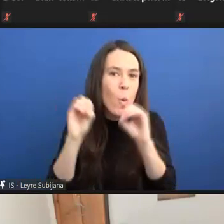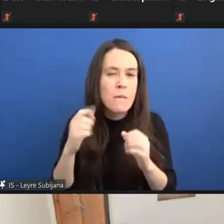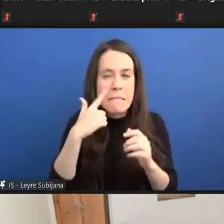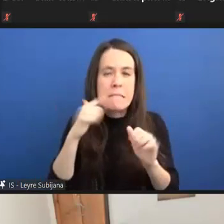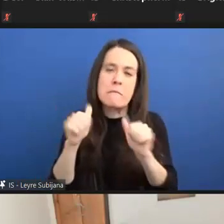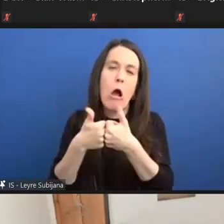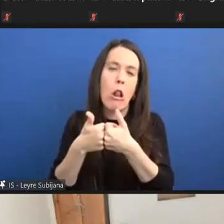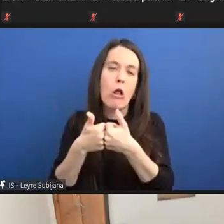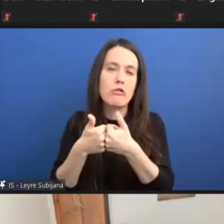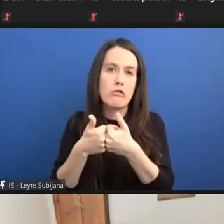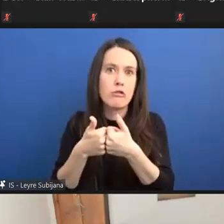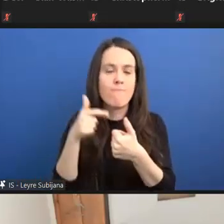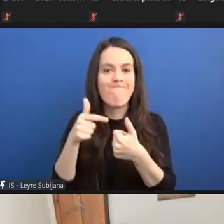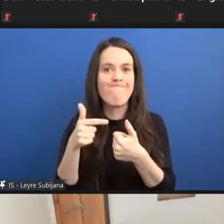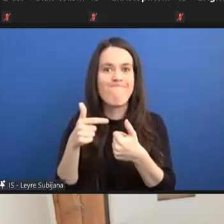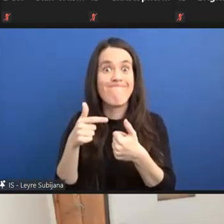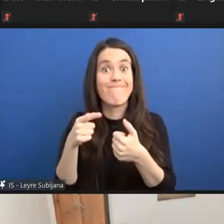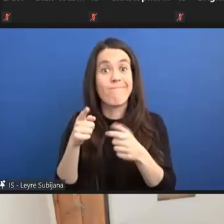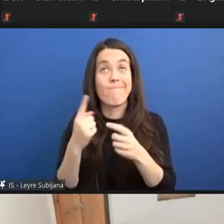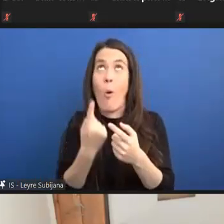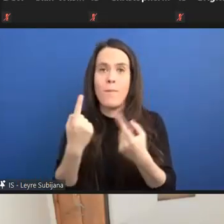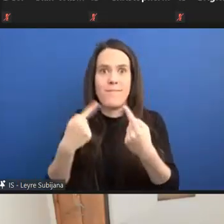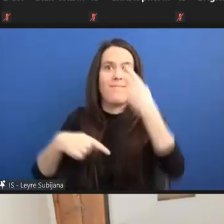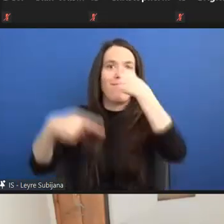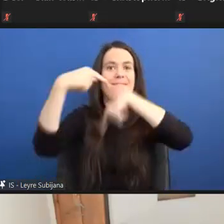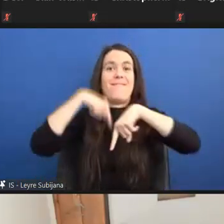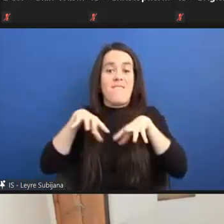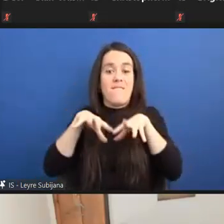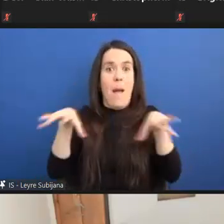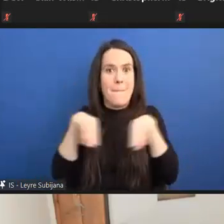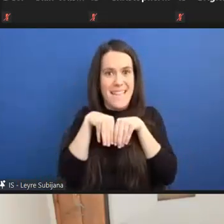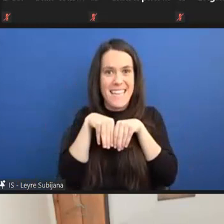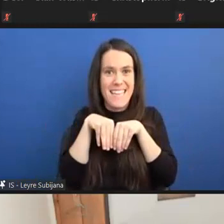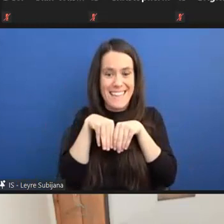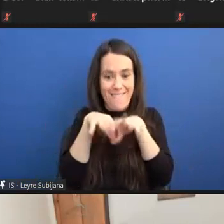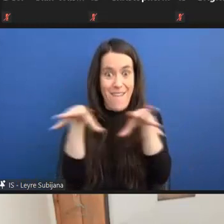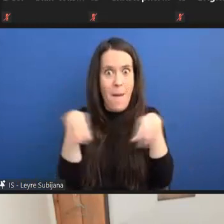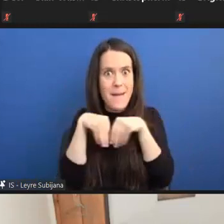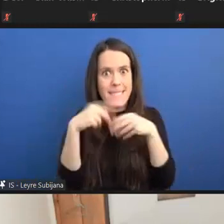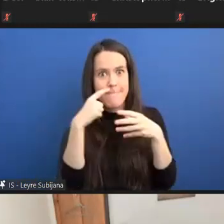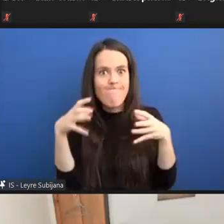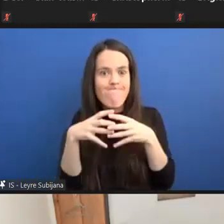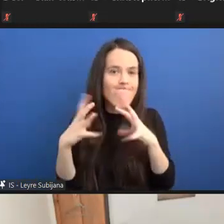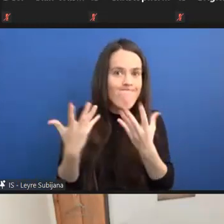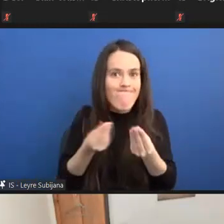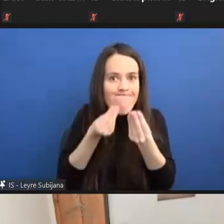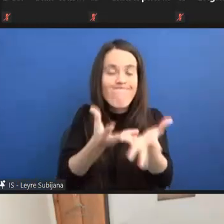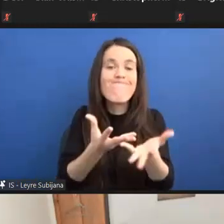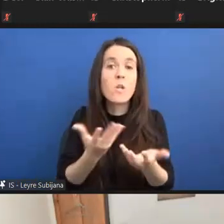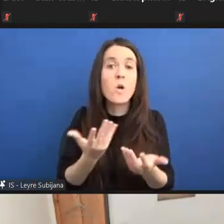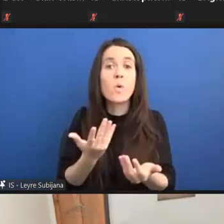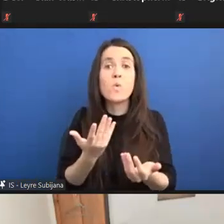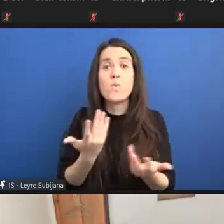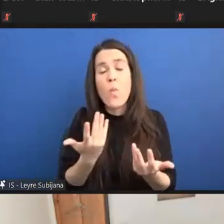and everything goes back to the family here in Uganda. So for primary and secondary